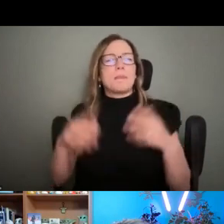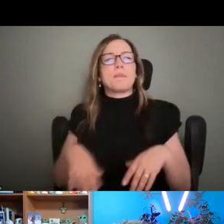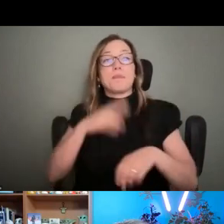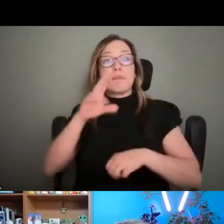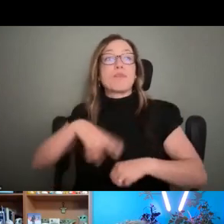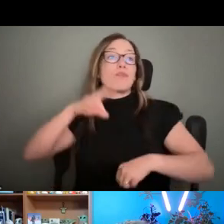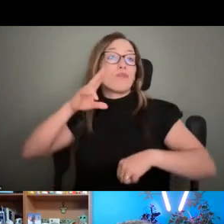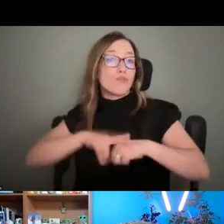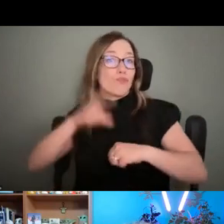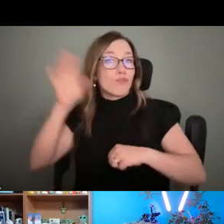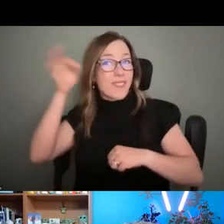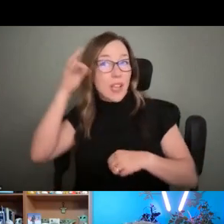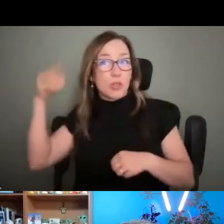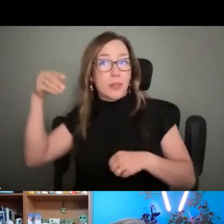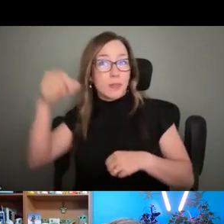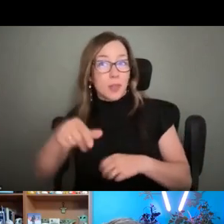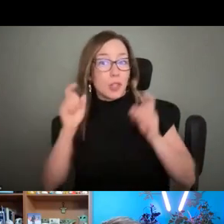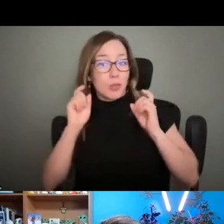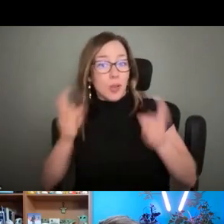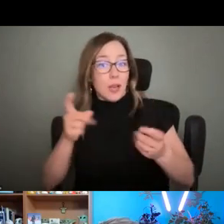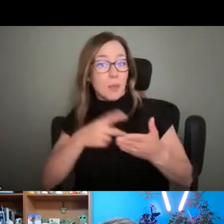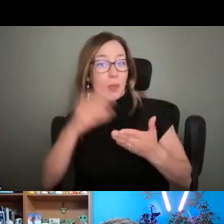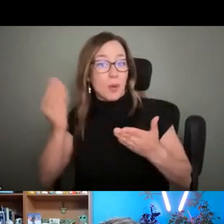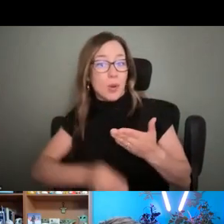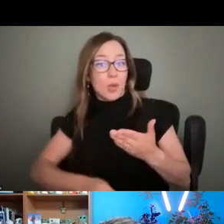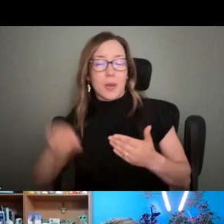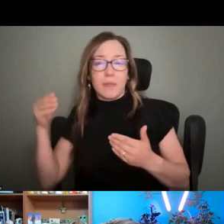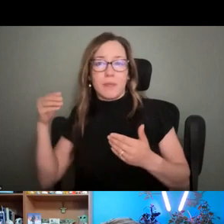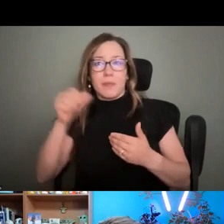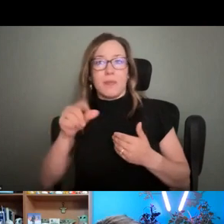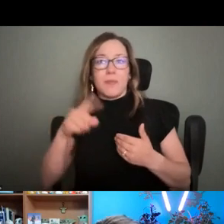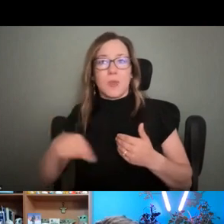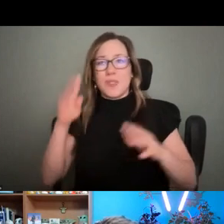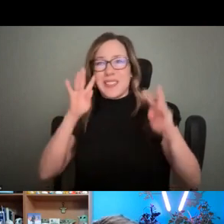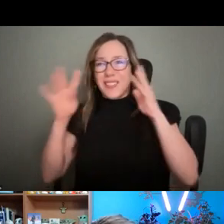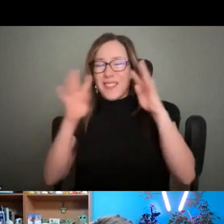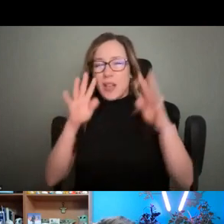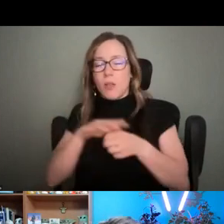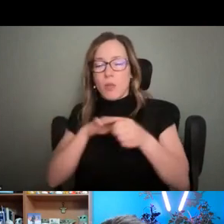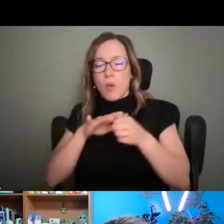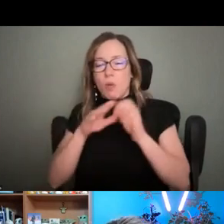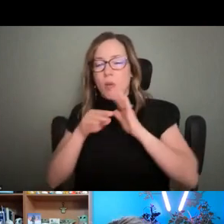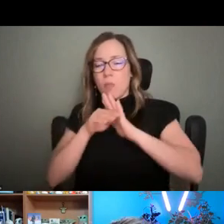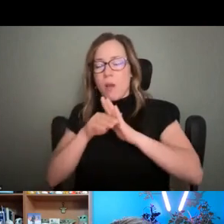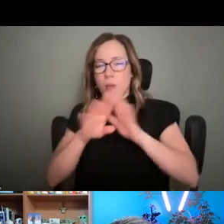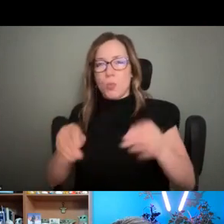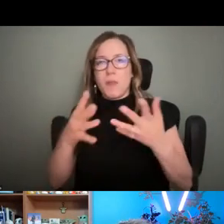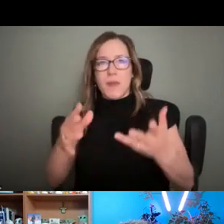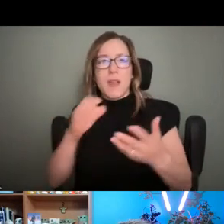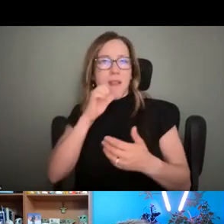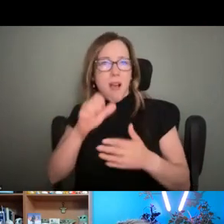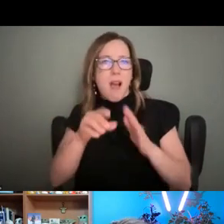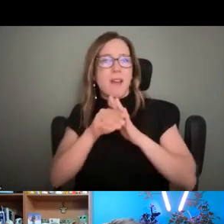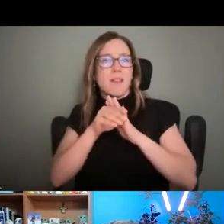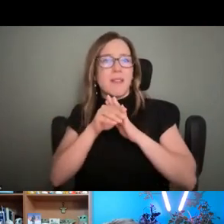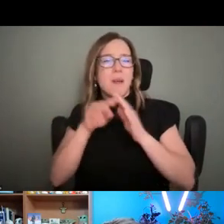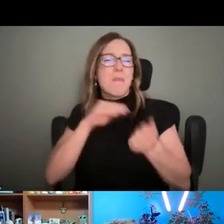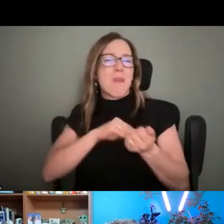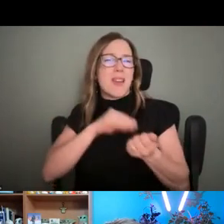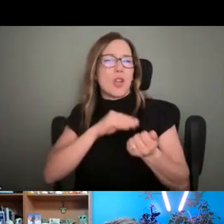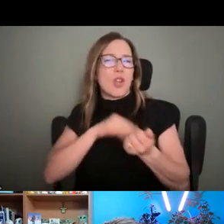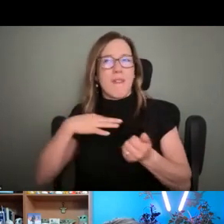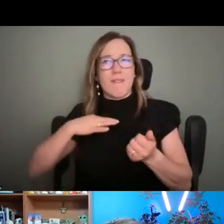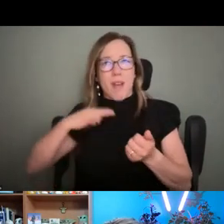national federally funded grant program that funds innovative local models to provide non-medical volunteer assistance to